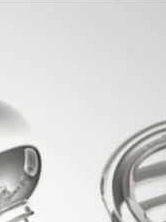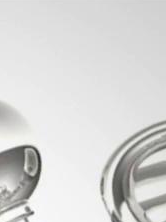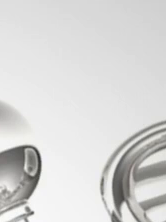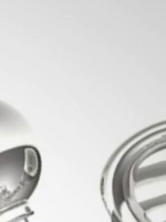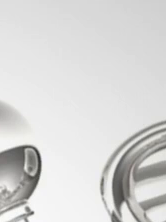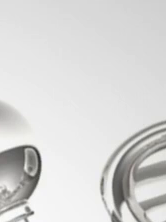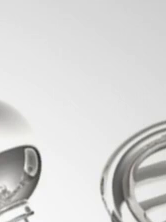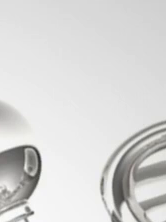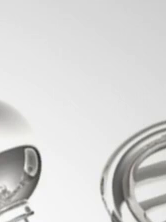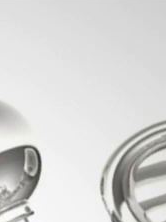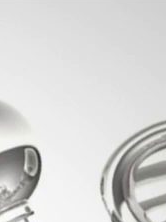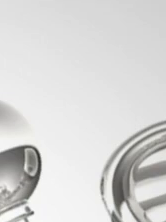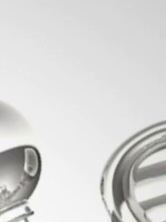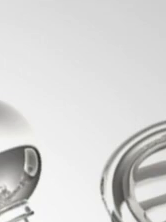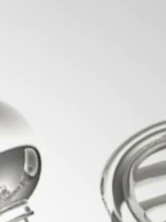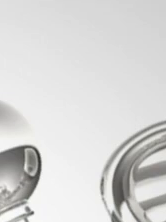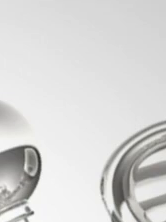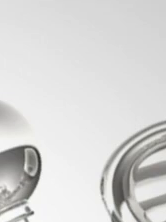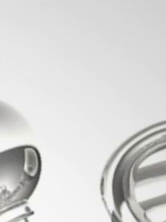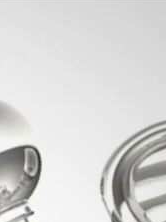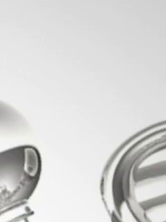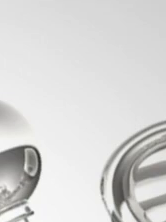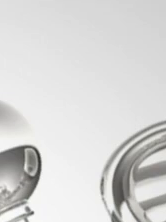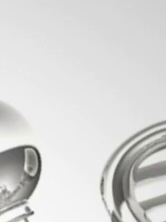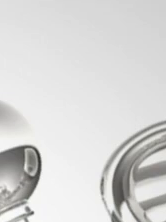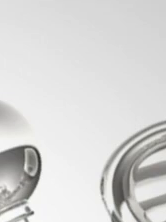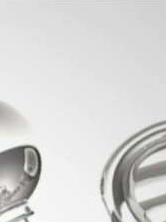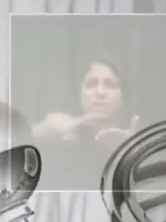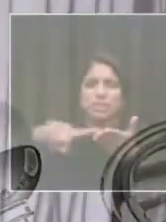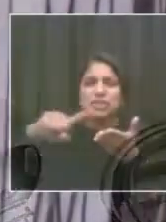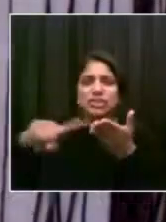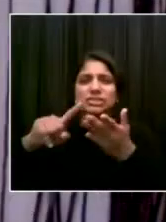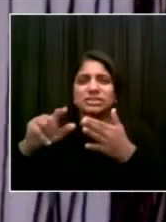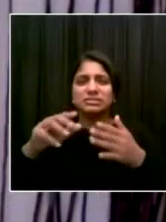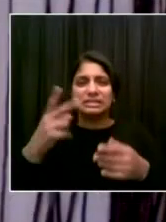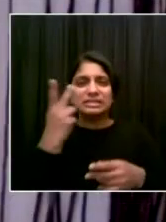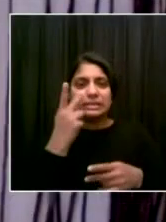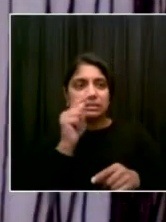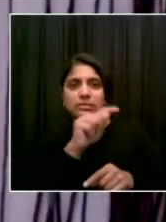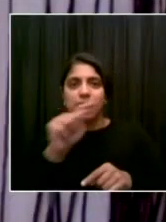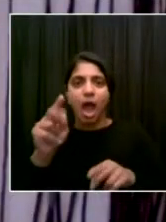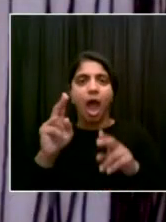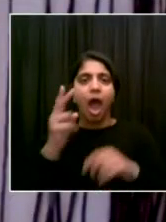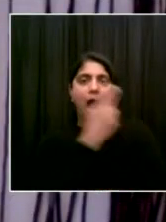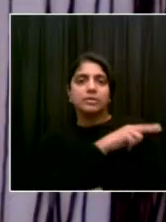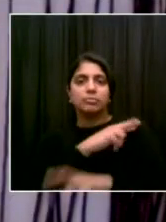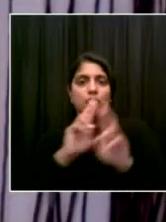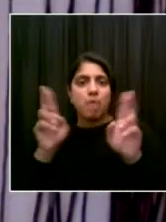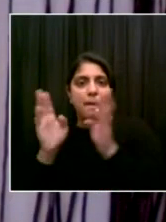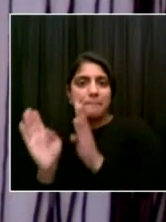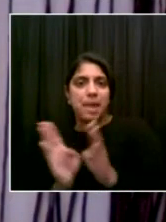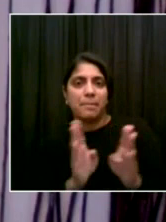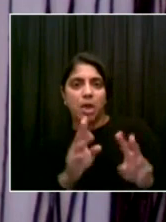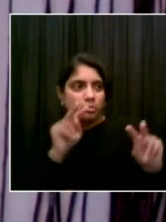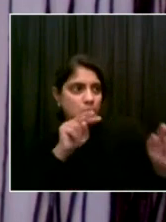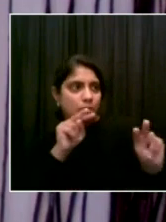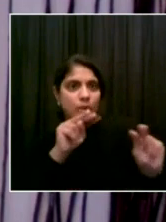up with 3,400 in New York State and 113 in the city. Talk to anybody who works in an ER and they'll tell you